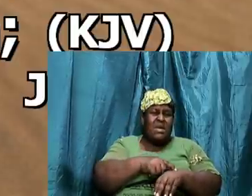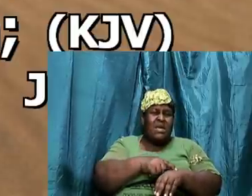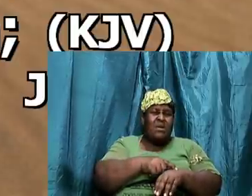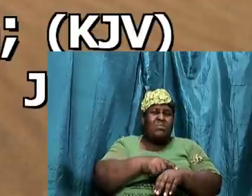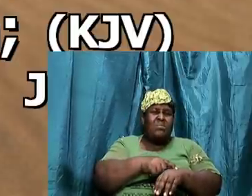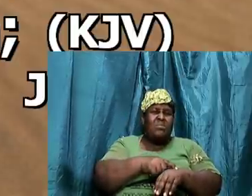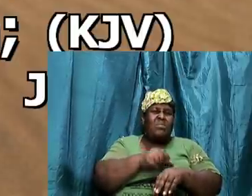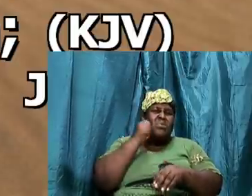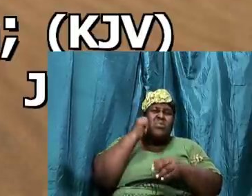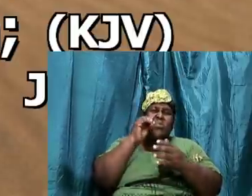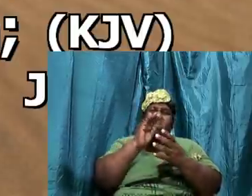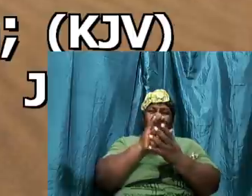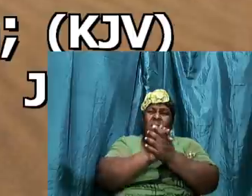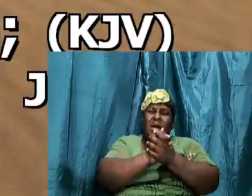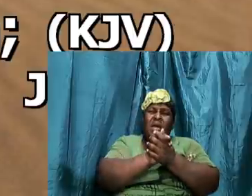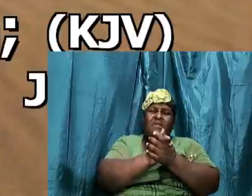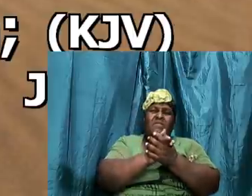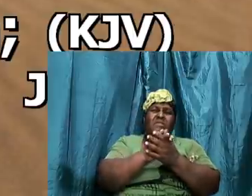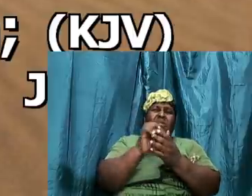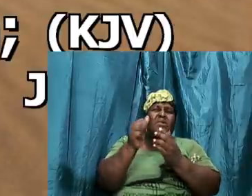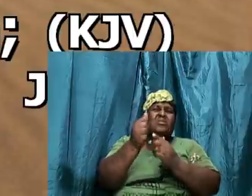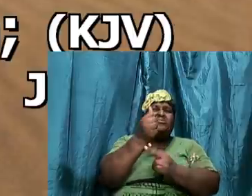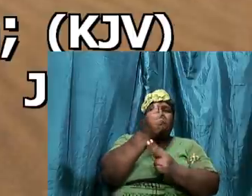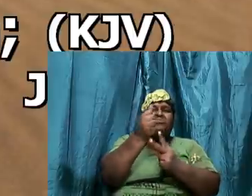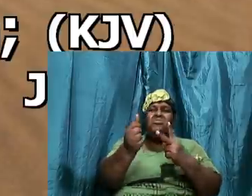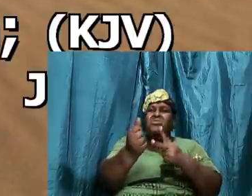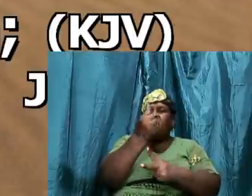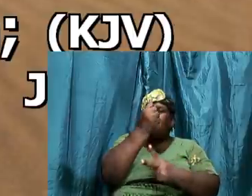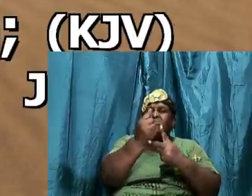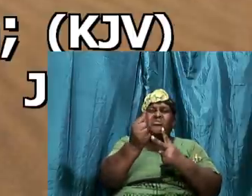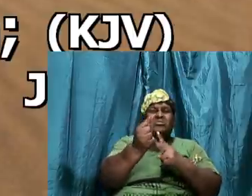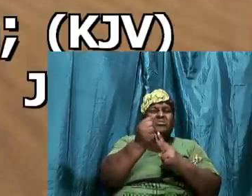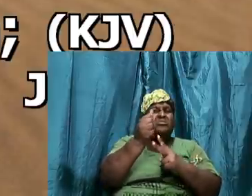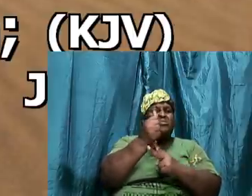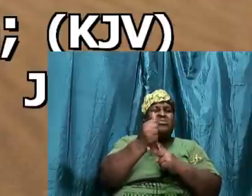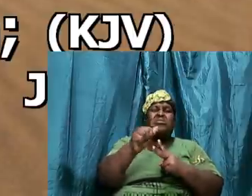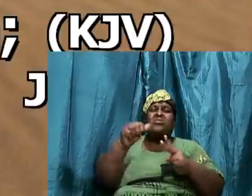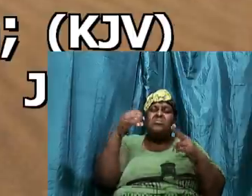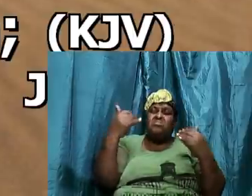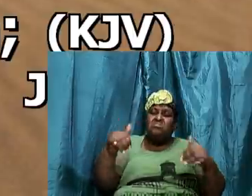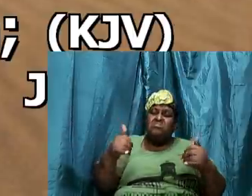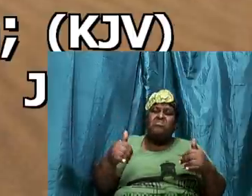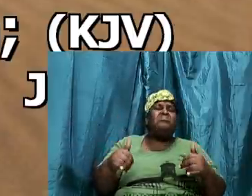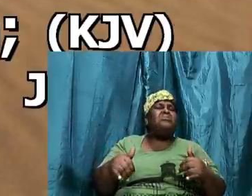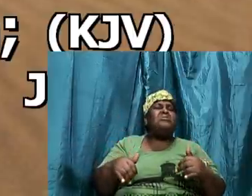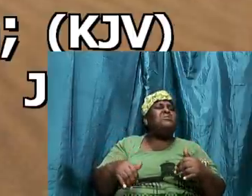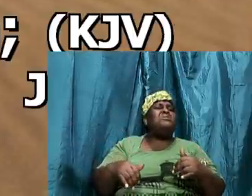him find the one string and him going play the one string.